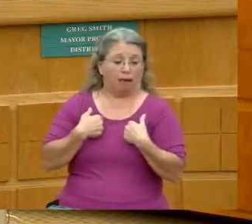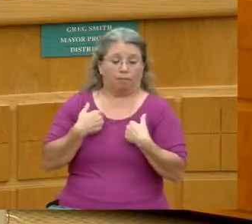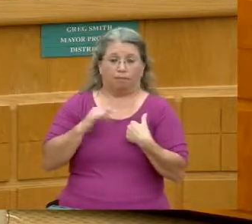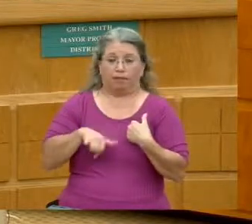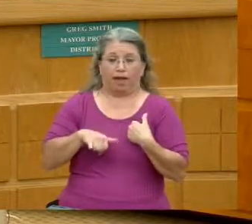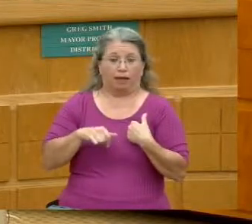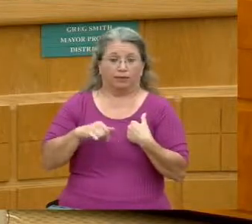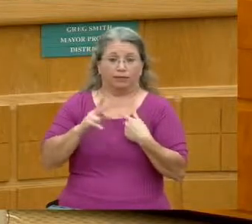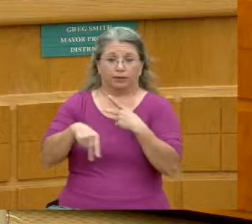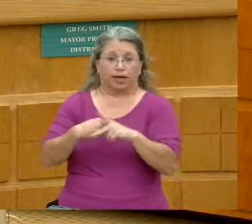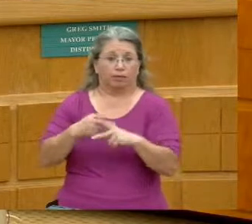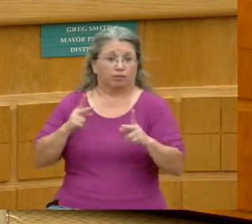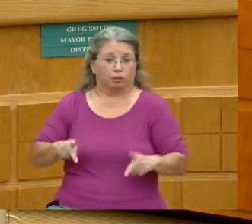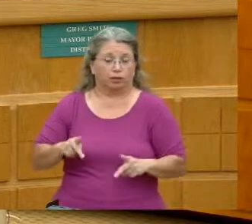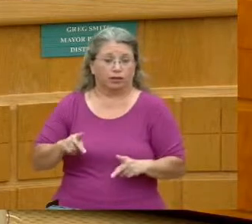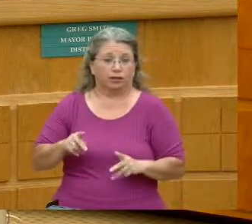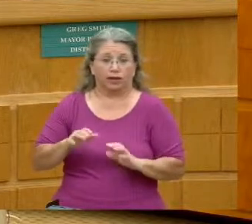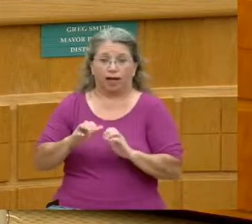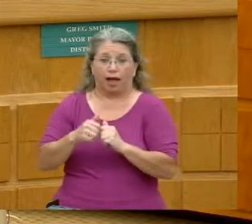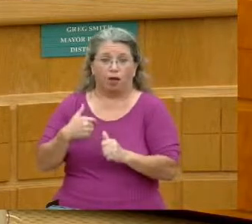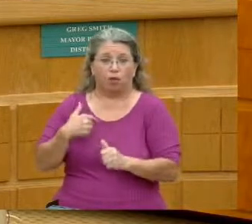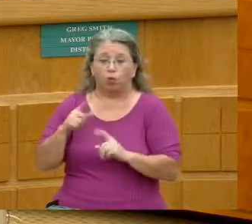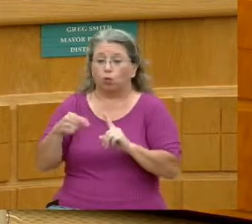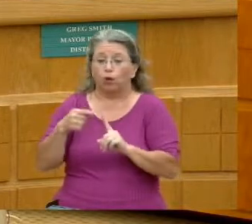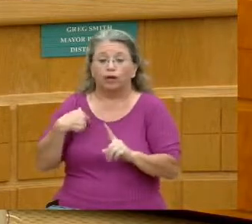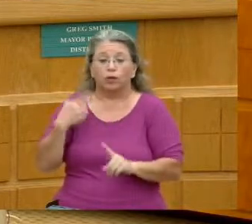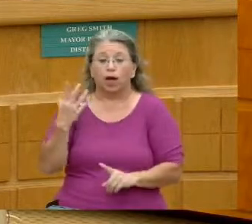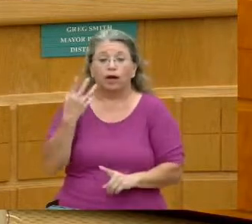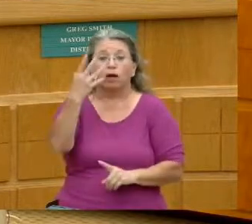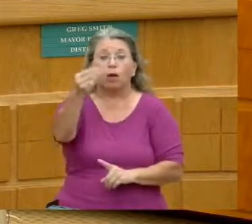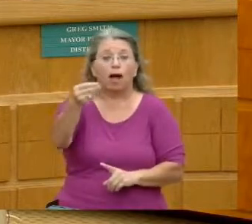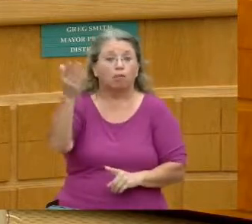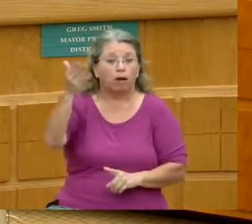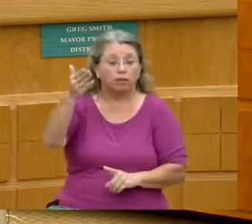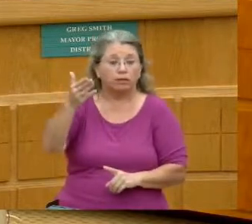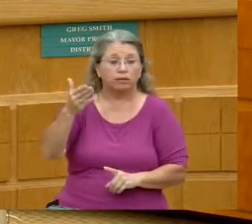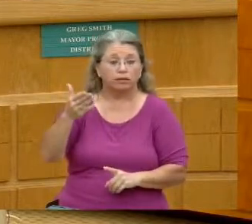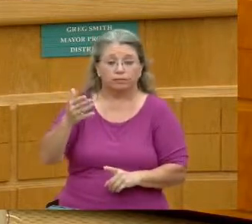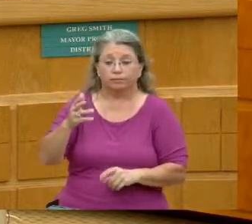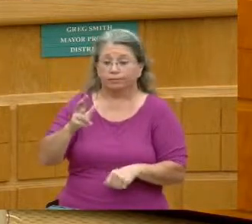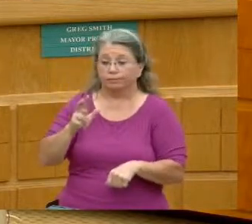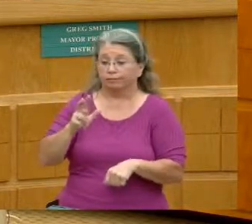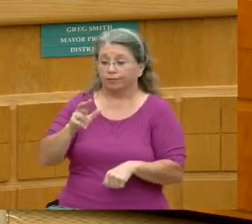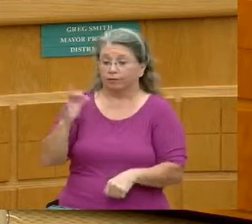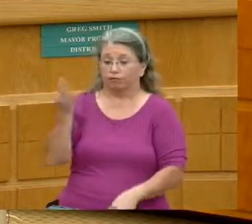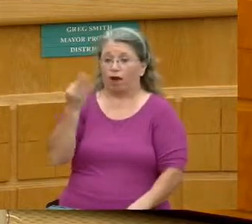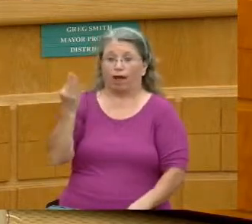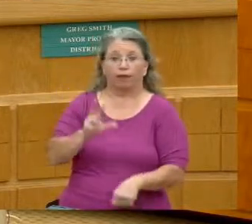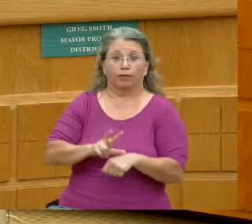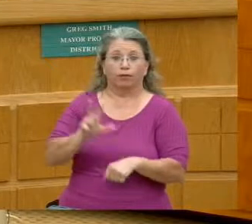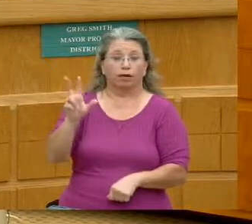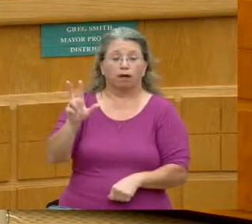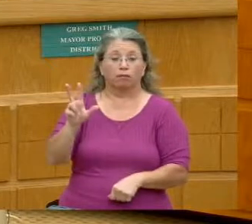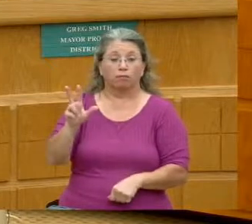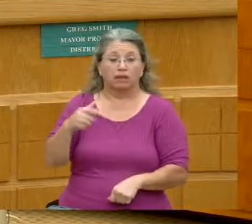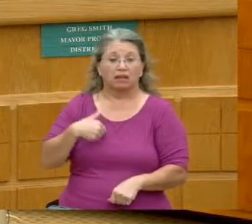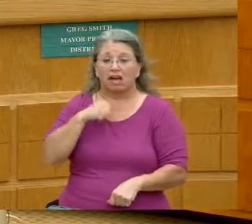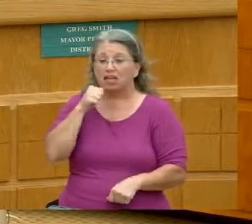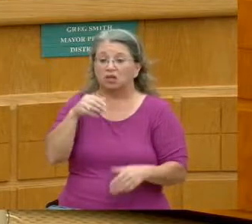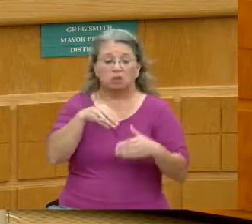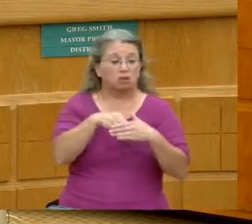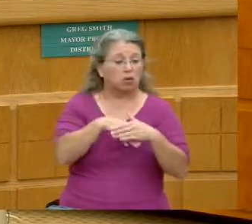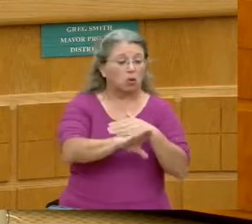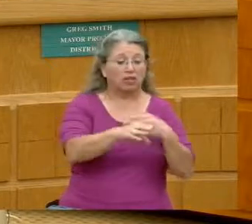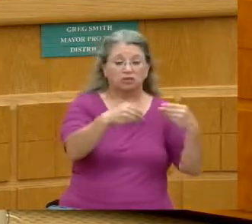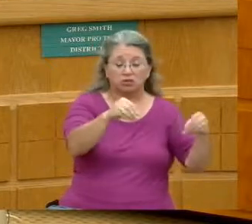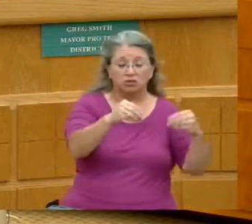in public is right now, each Friday at 3 o'clock to give this presentation. And beyond that, I don't go into stores, I don't